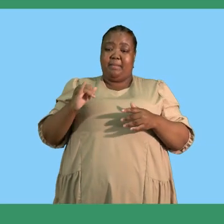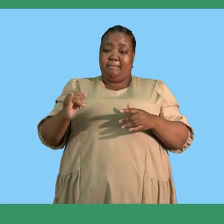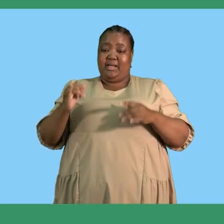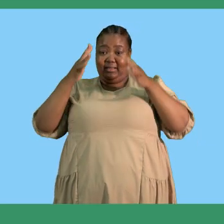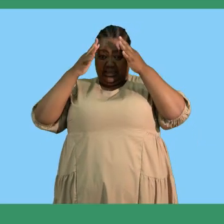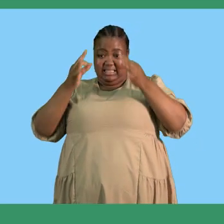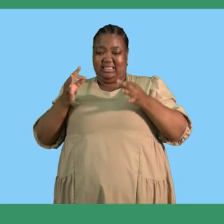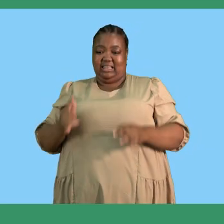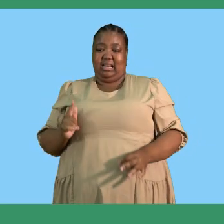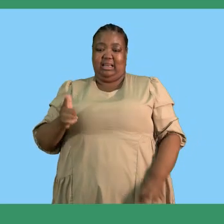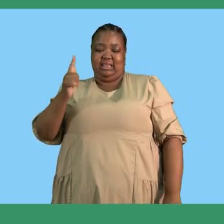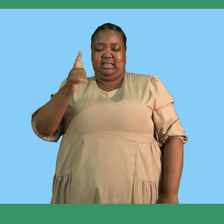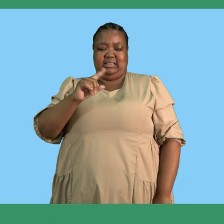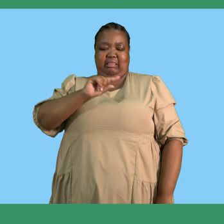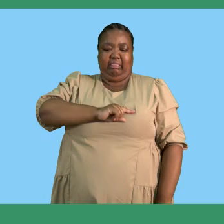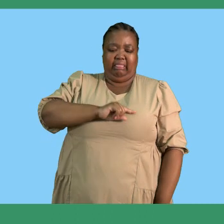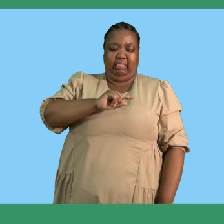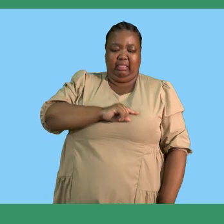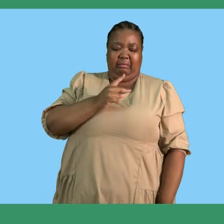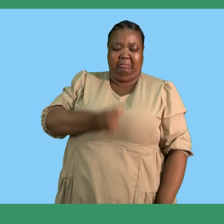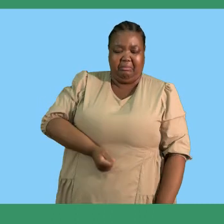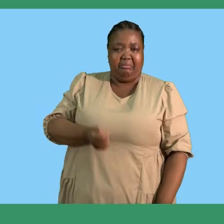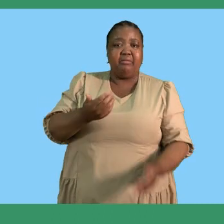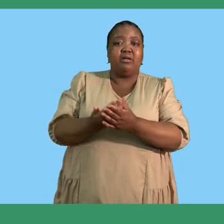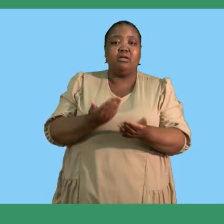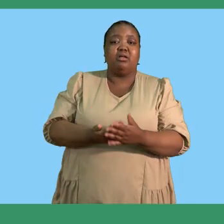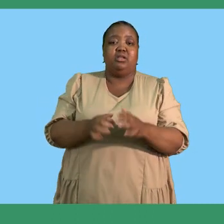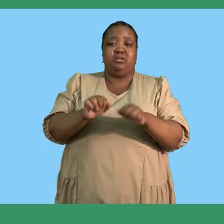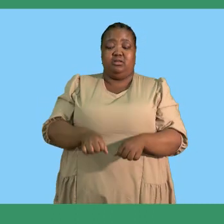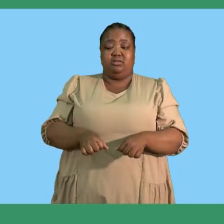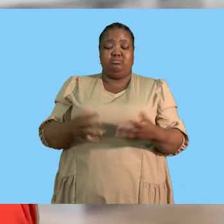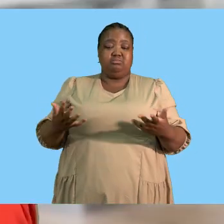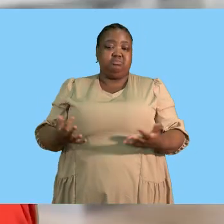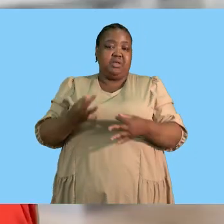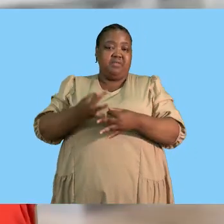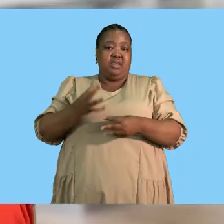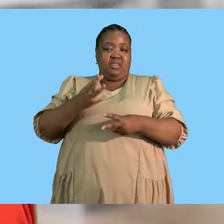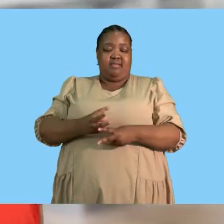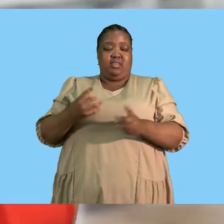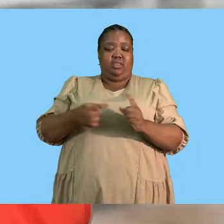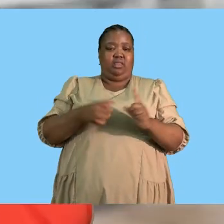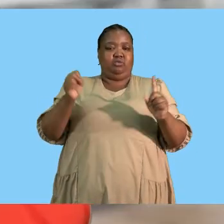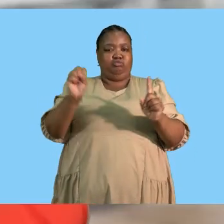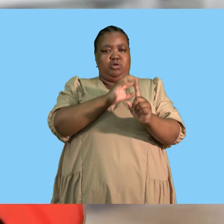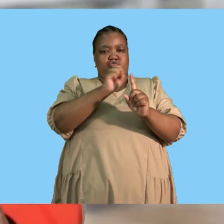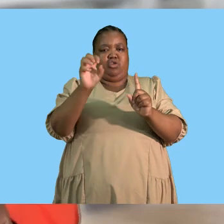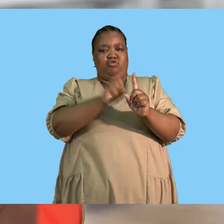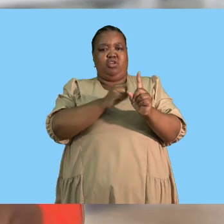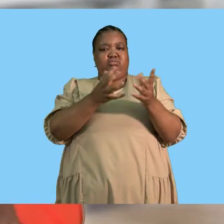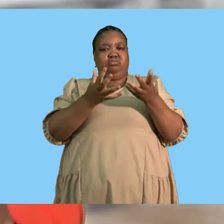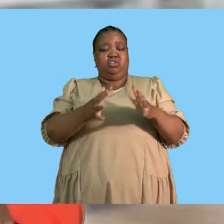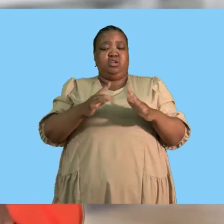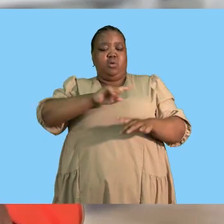these decisions could later be regretted. So you might regret the fact that your parents shouted at